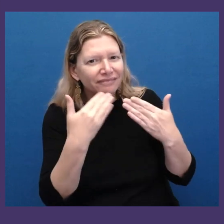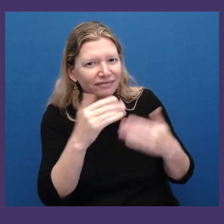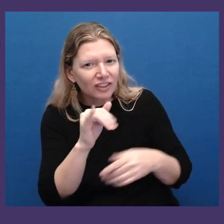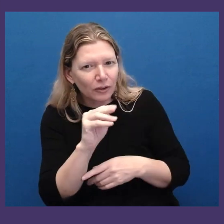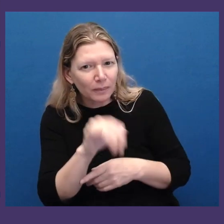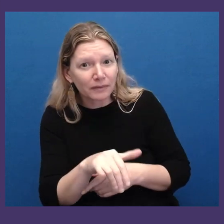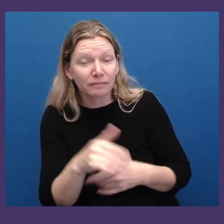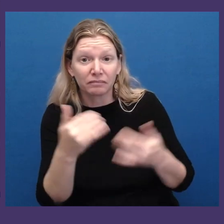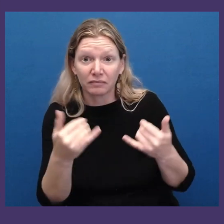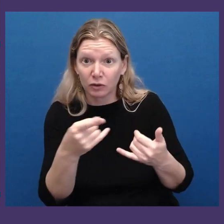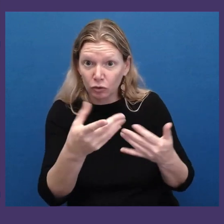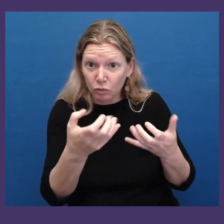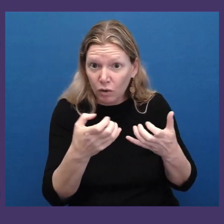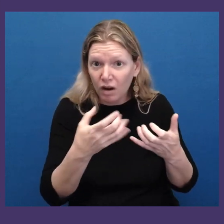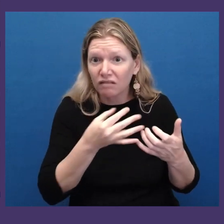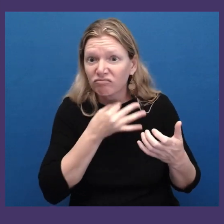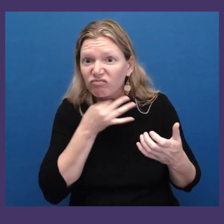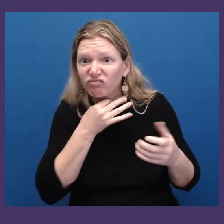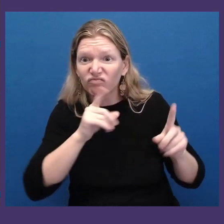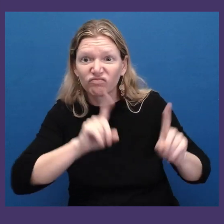to